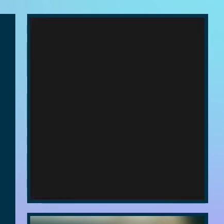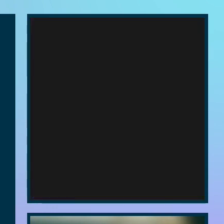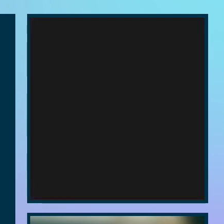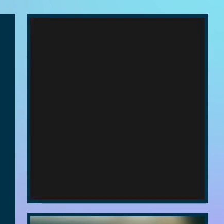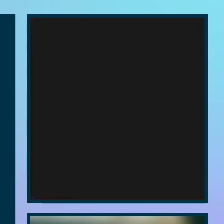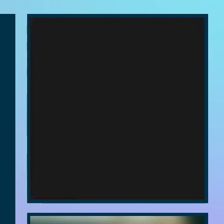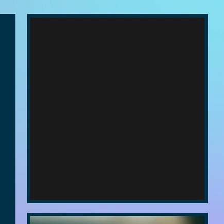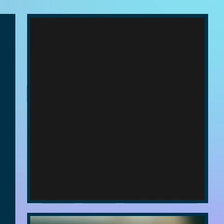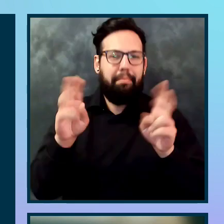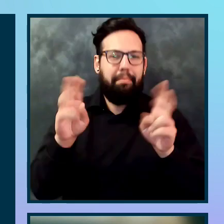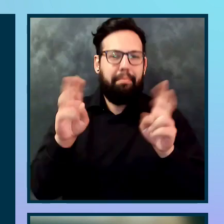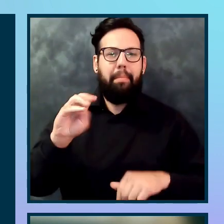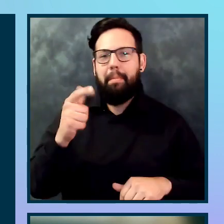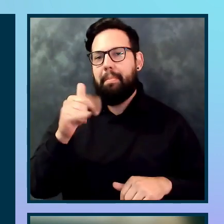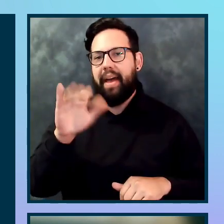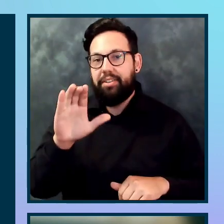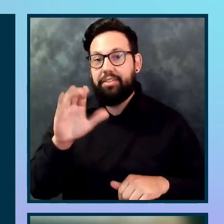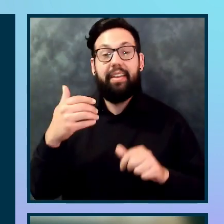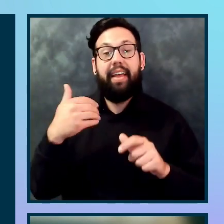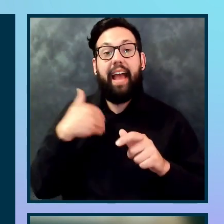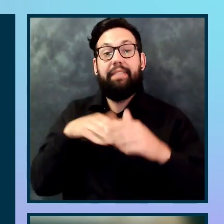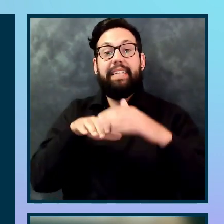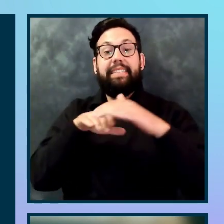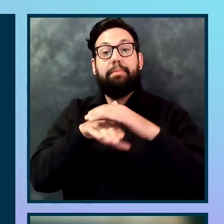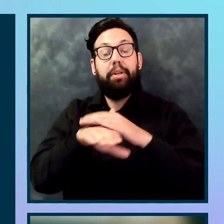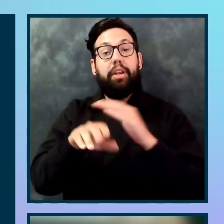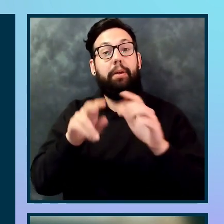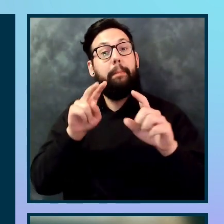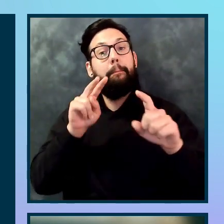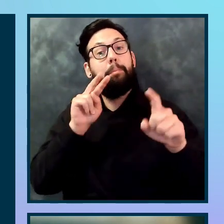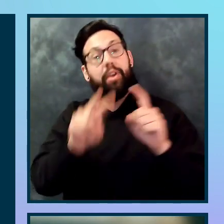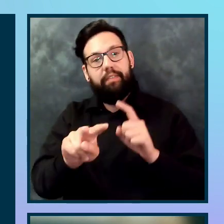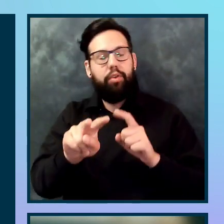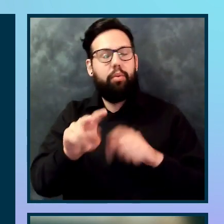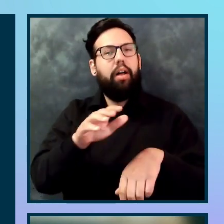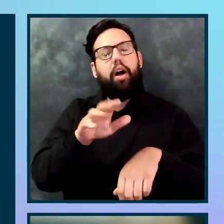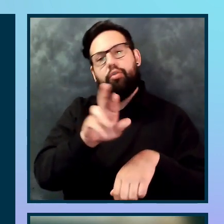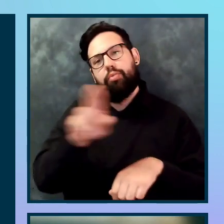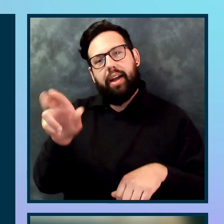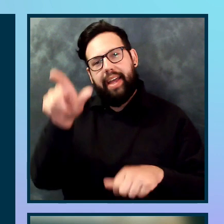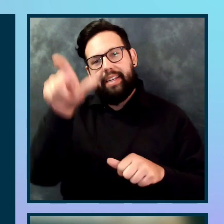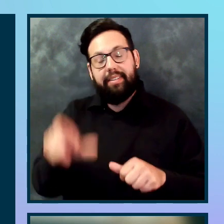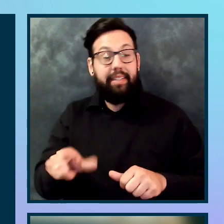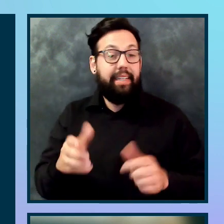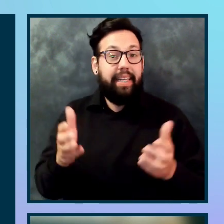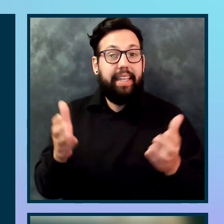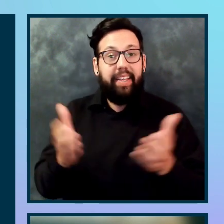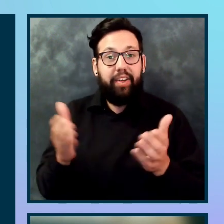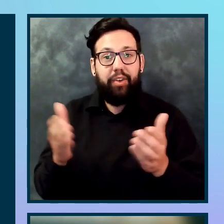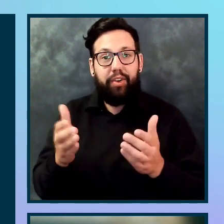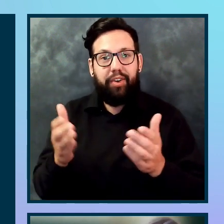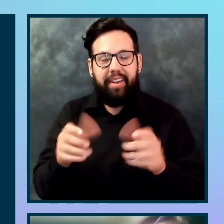We have the accessibility preview opened on the far right panel of Xcode. And here we can see